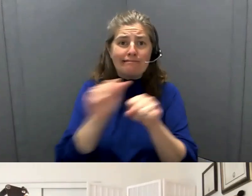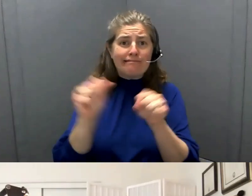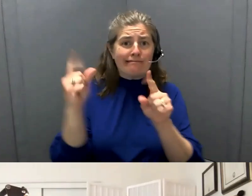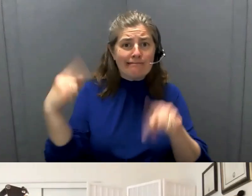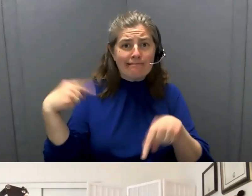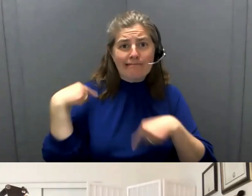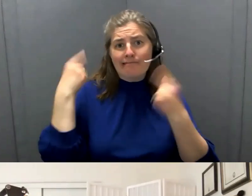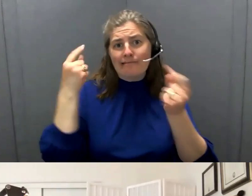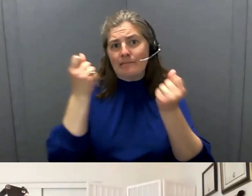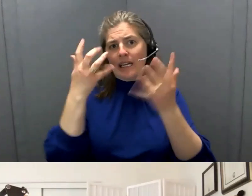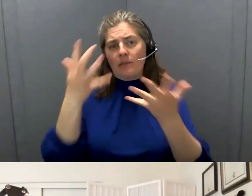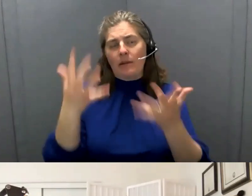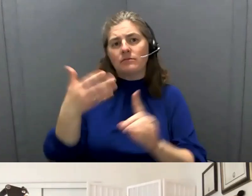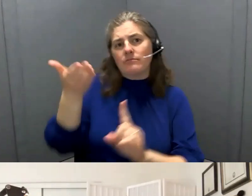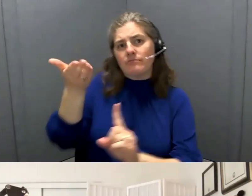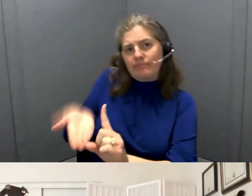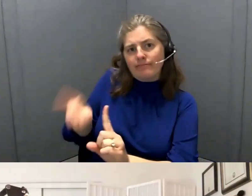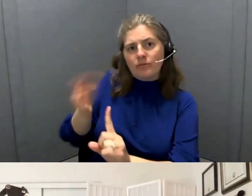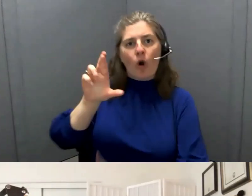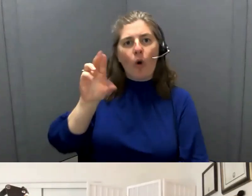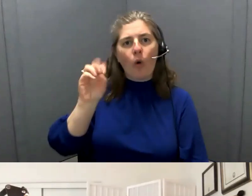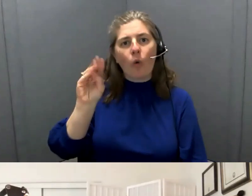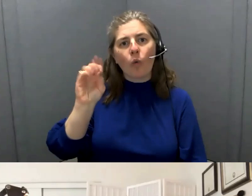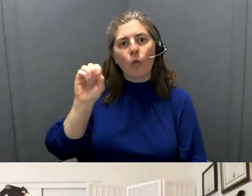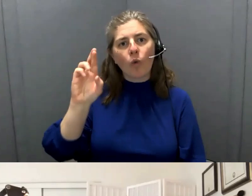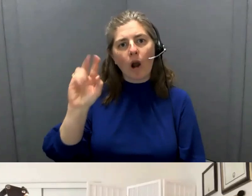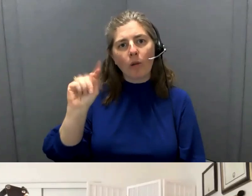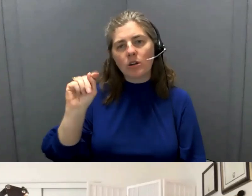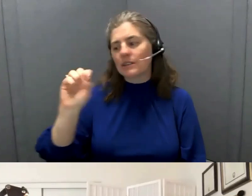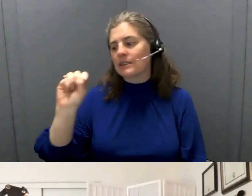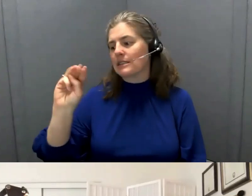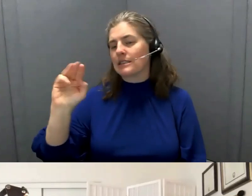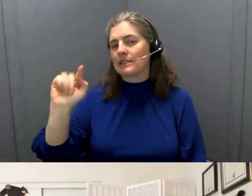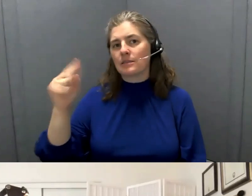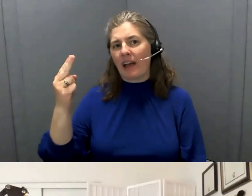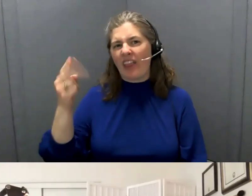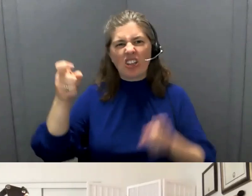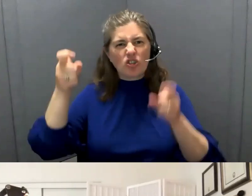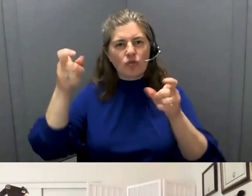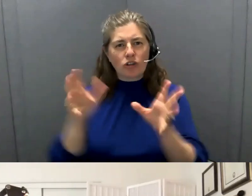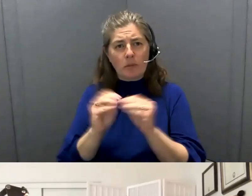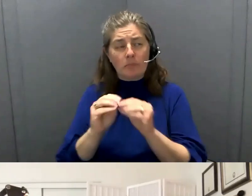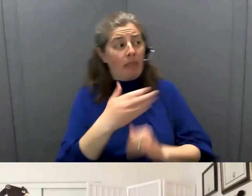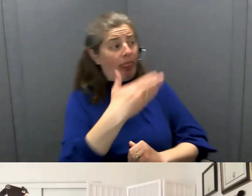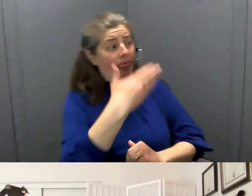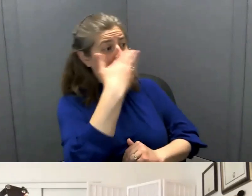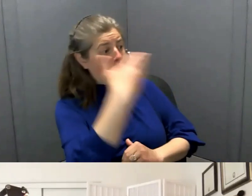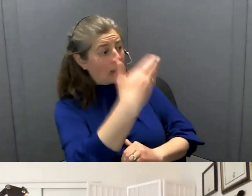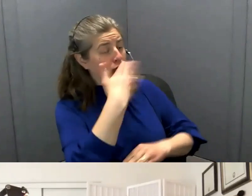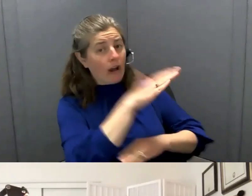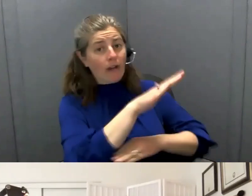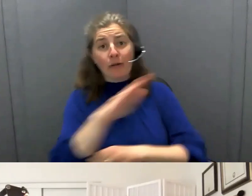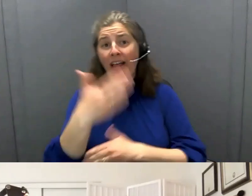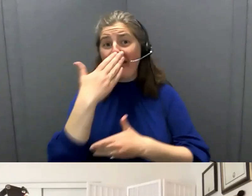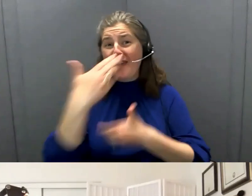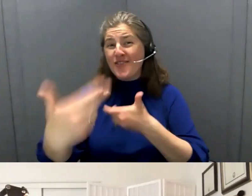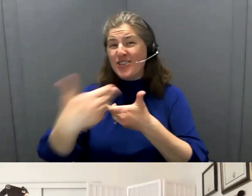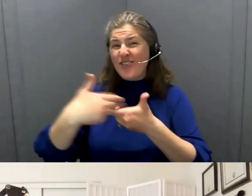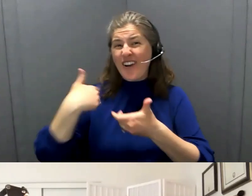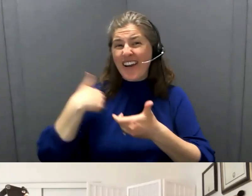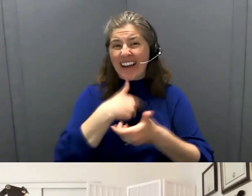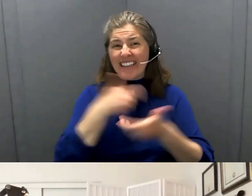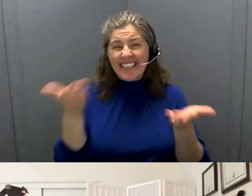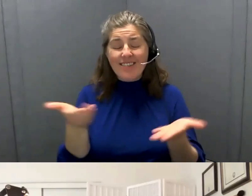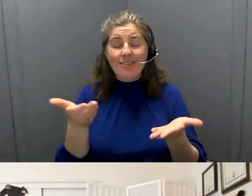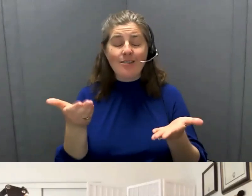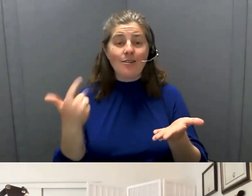months, Robert Smith, our Director of Meetings. Good afternoon. Thank you, Felice. Thank you for joining us.